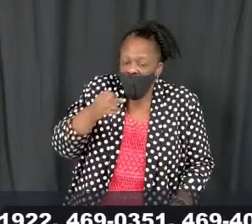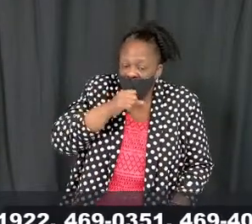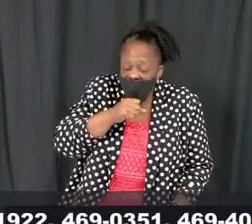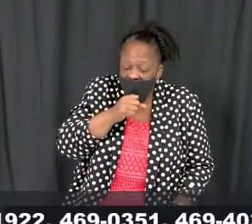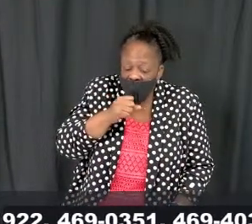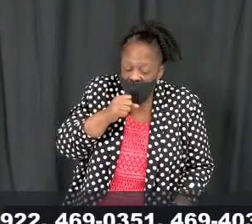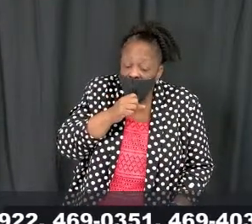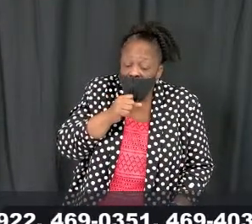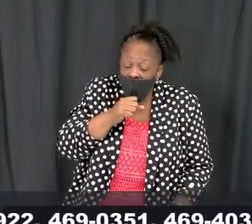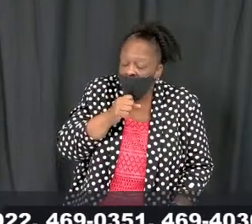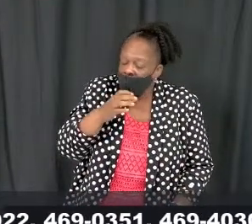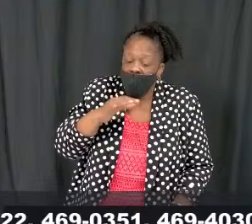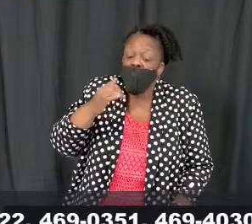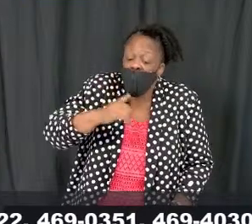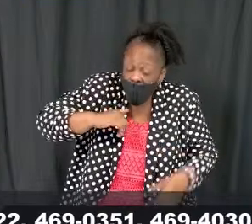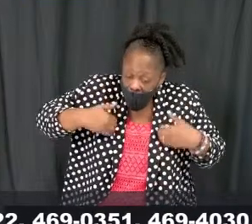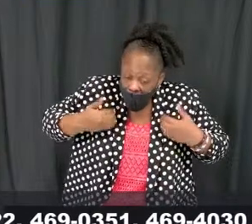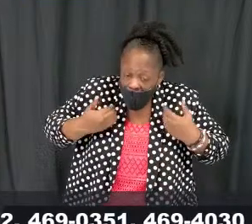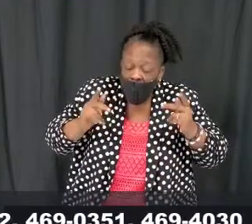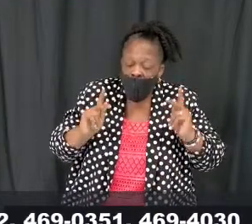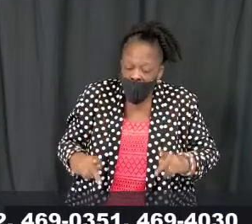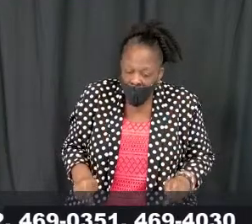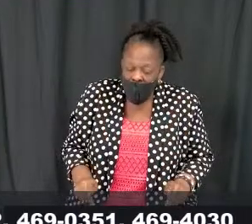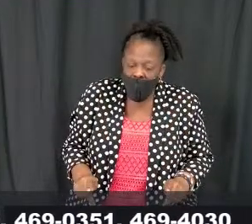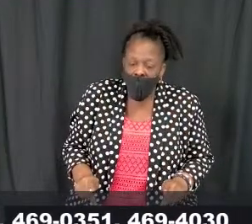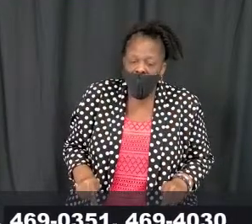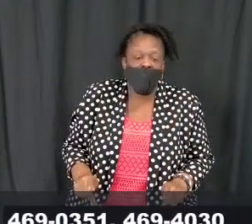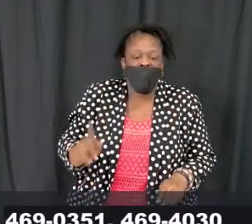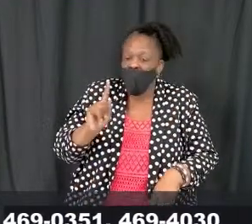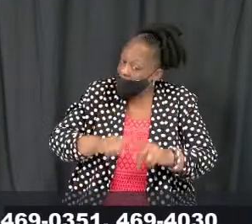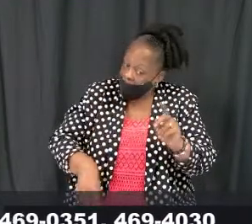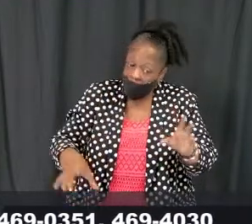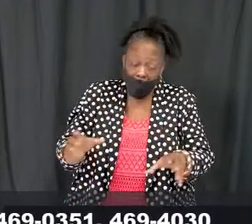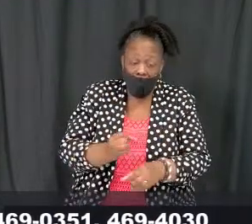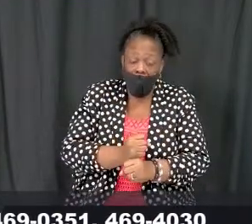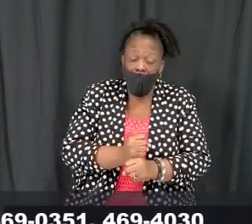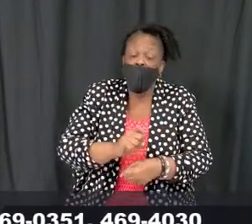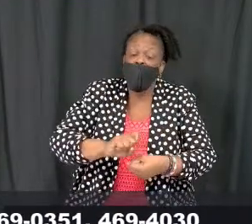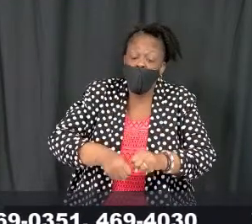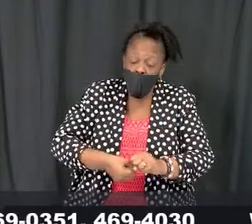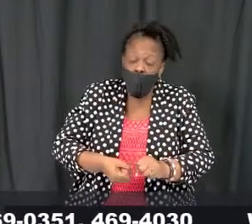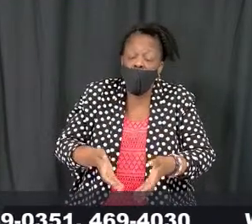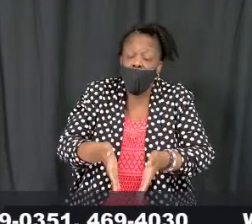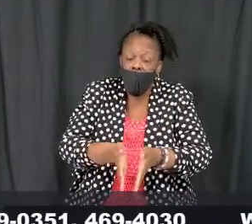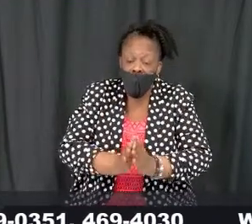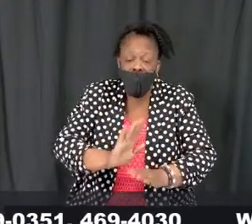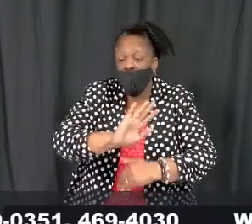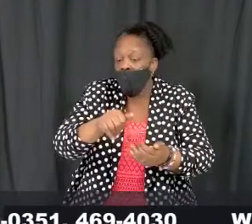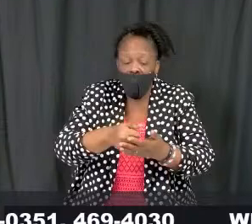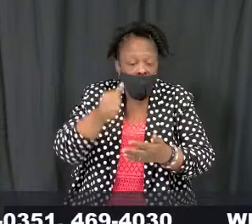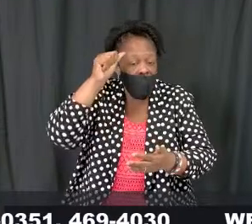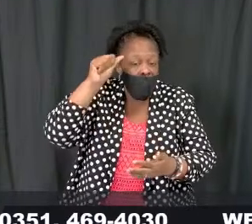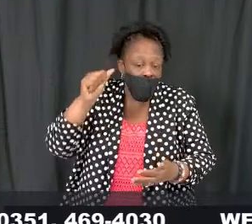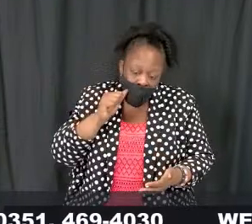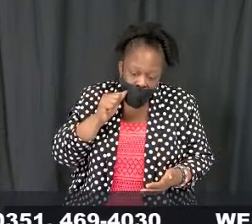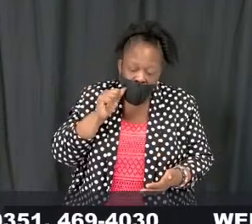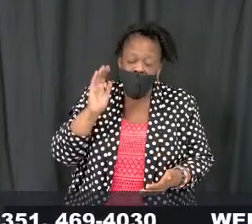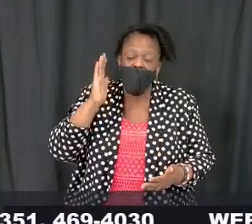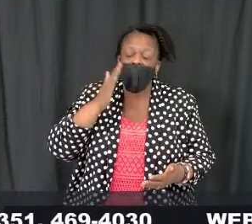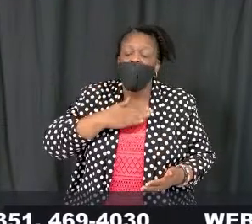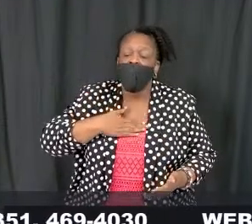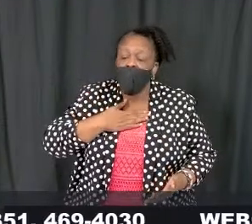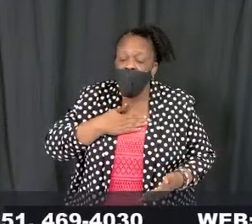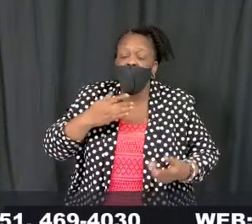and frail. For those of us who did the right thing and got vaccinated, we should benefit from the protection offered